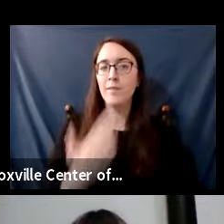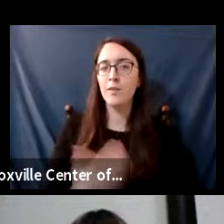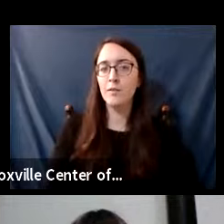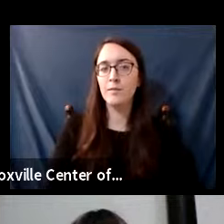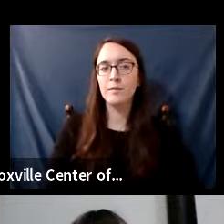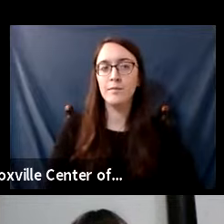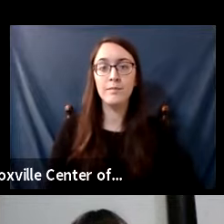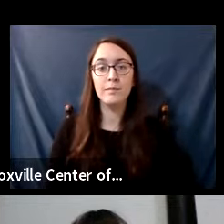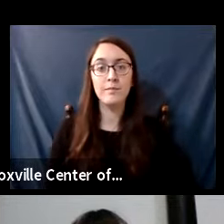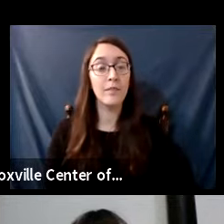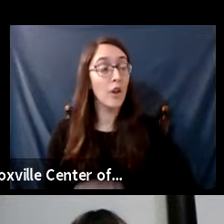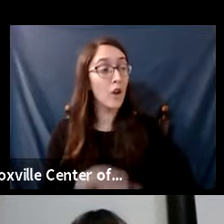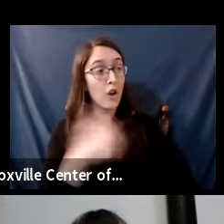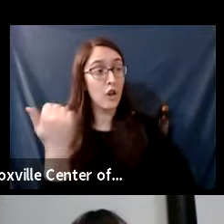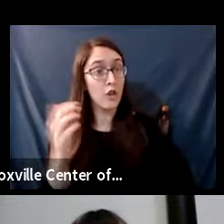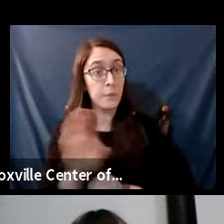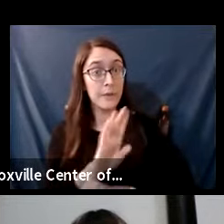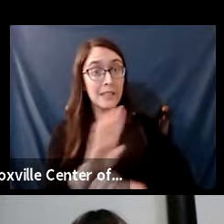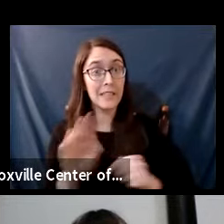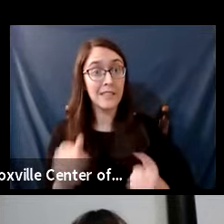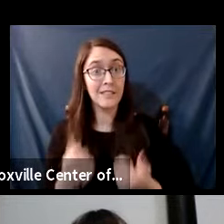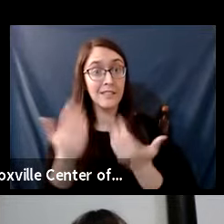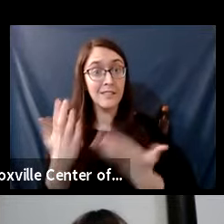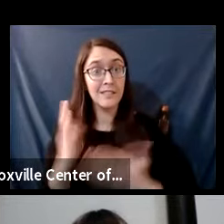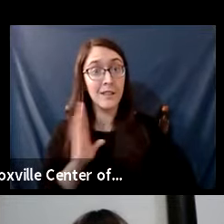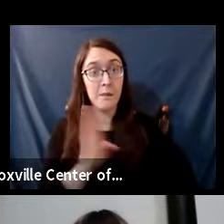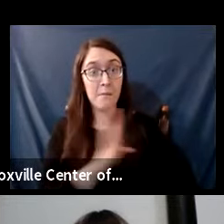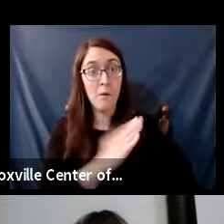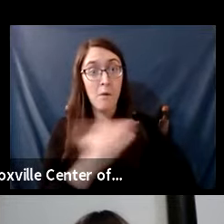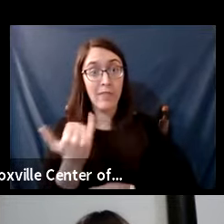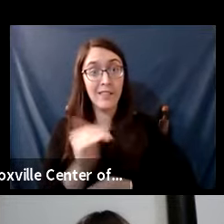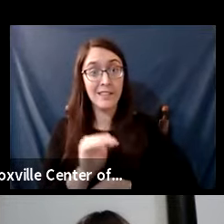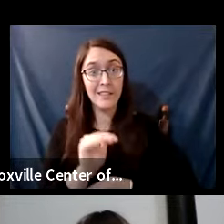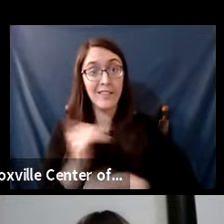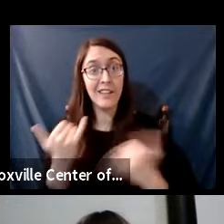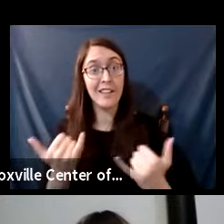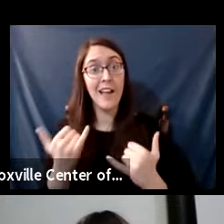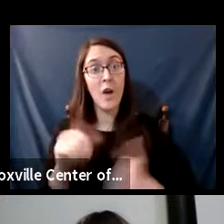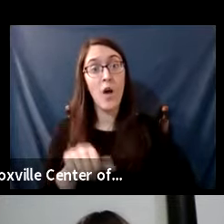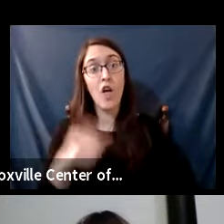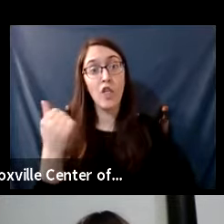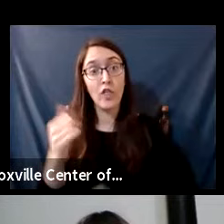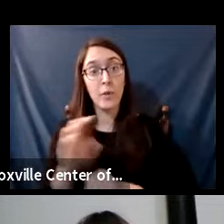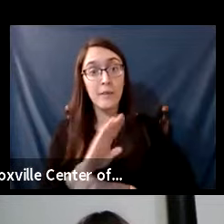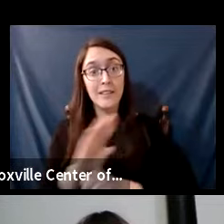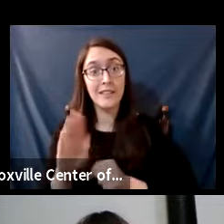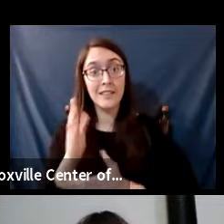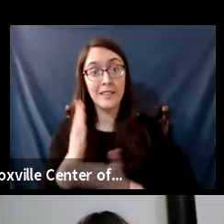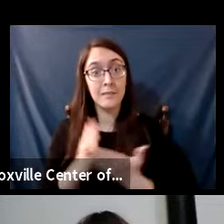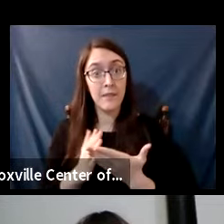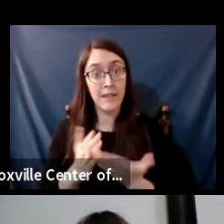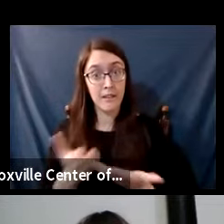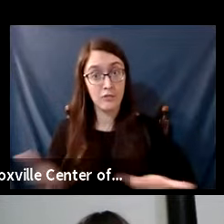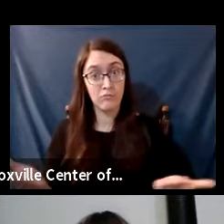Any other business to come before the board this evening? We're in other business right now. Anything else that we needed to go over?